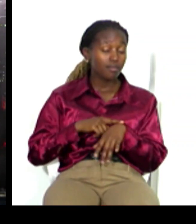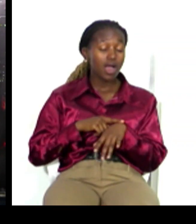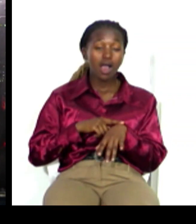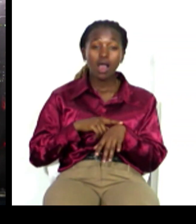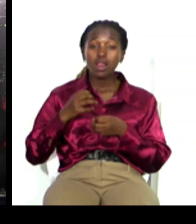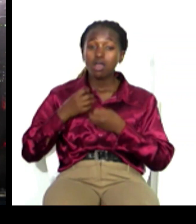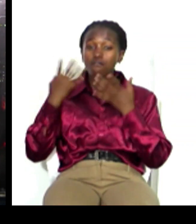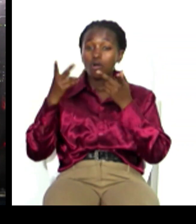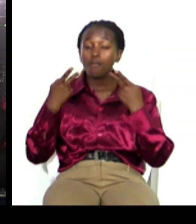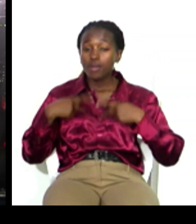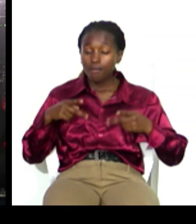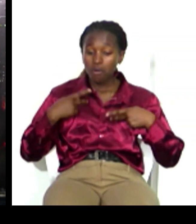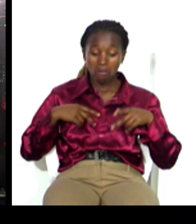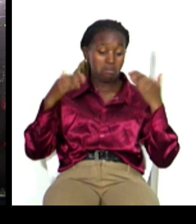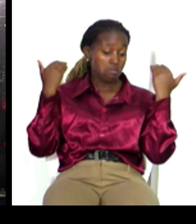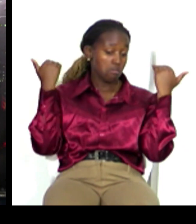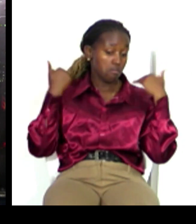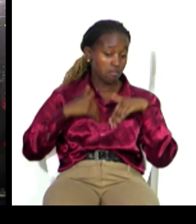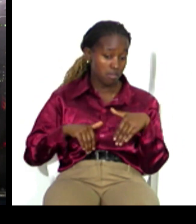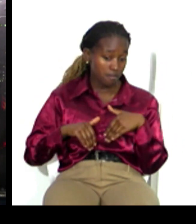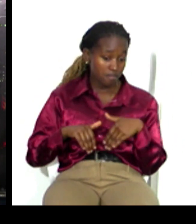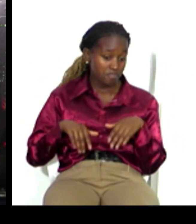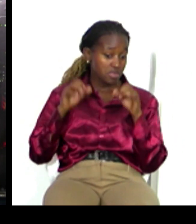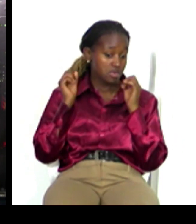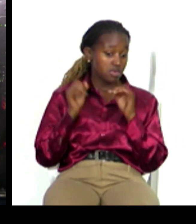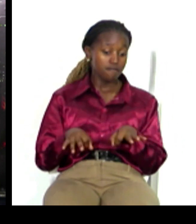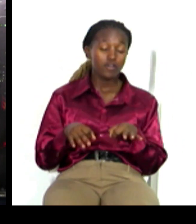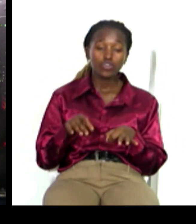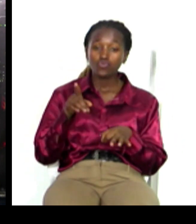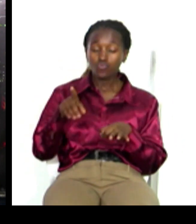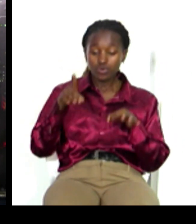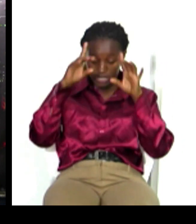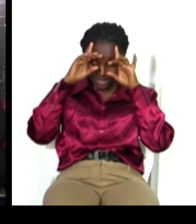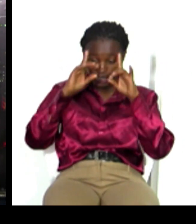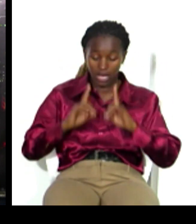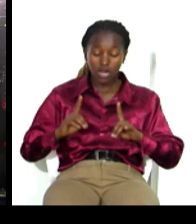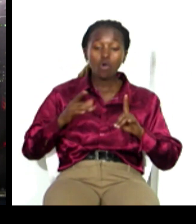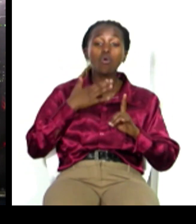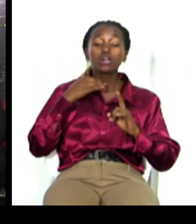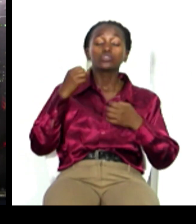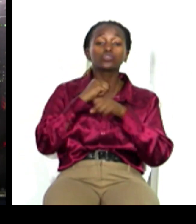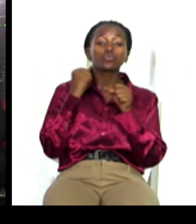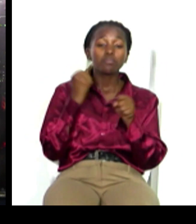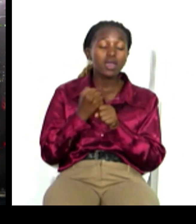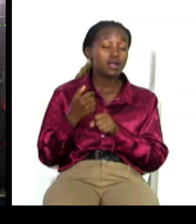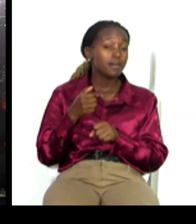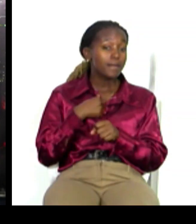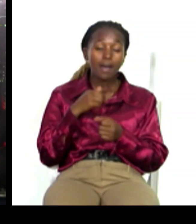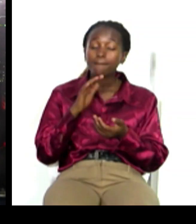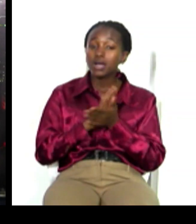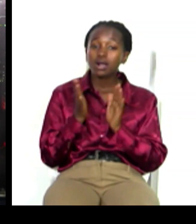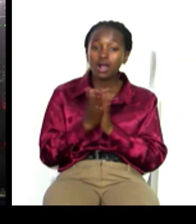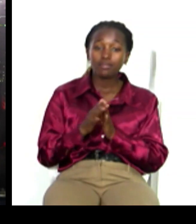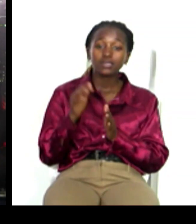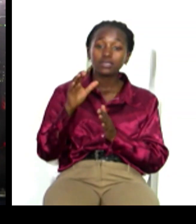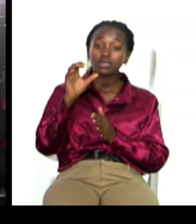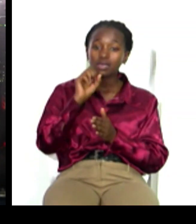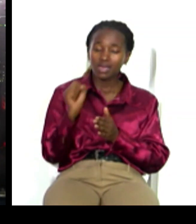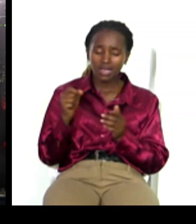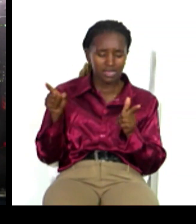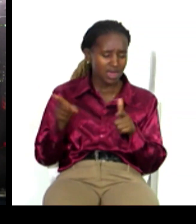mimi hata akaambia the President of the Republic of Kenya, hata ukiamua you want to give me the cabinet secretary docket,